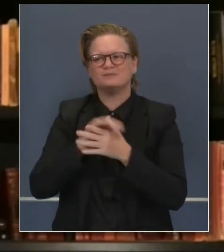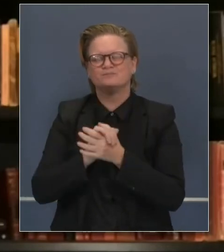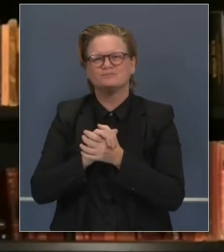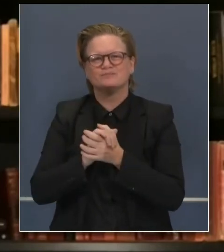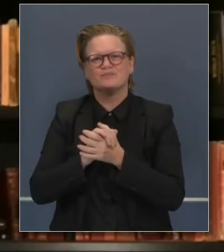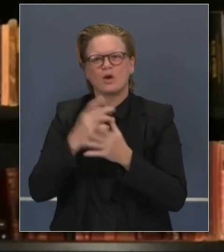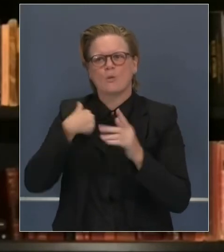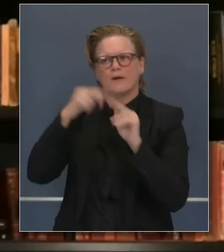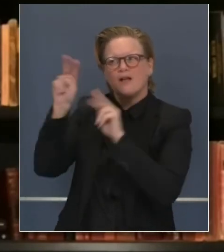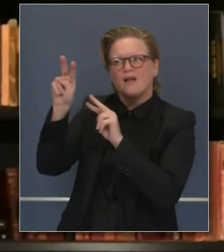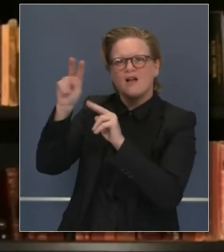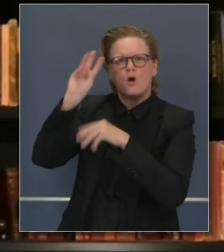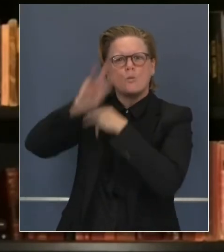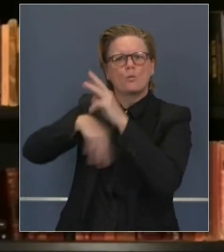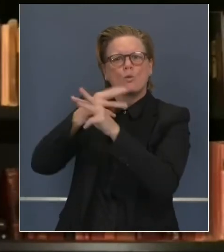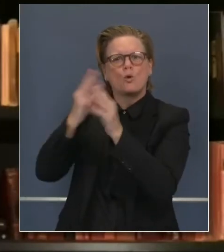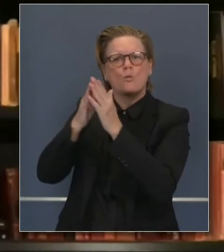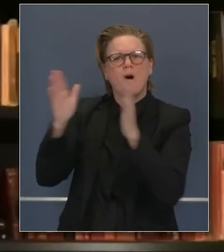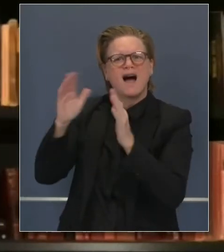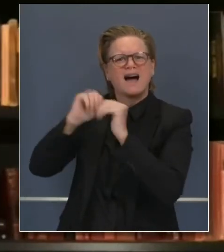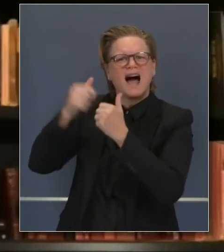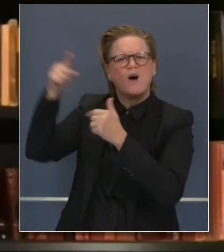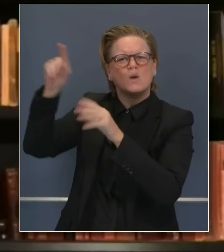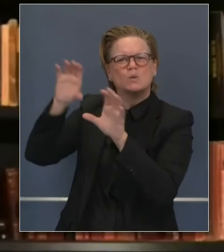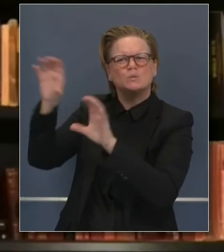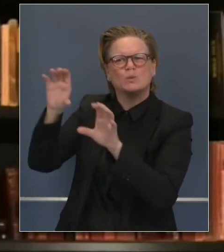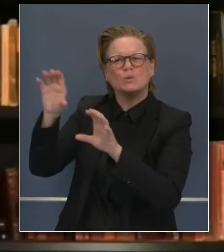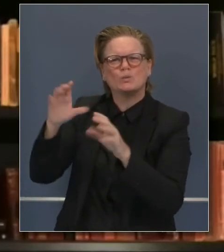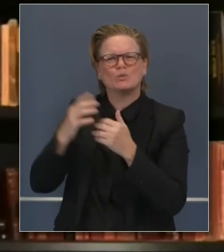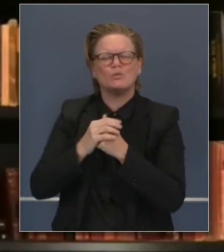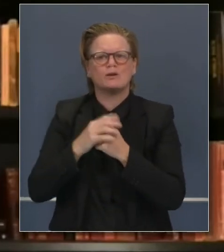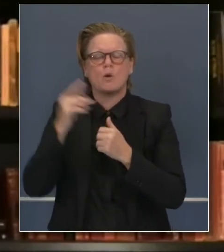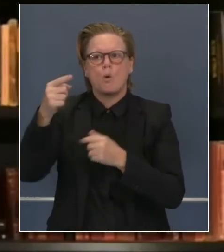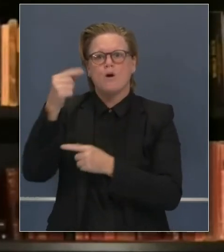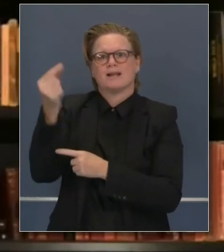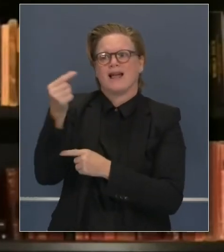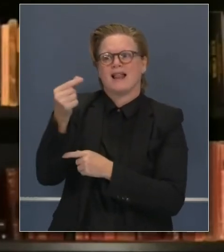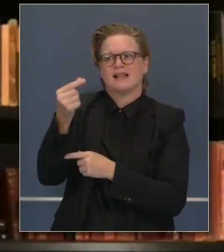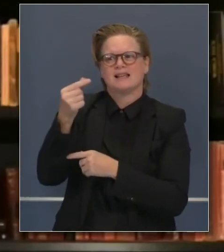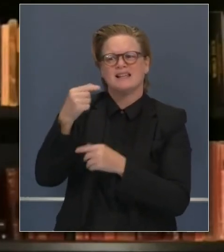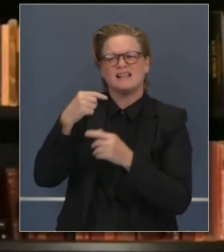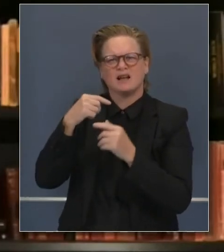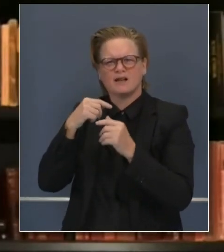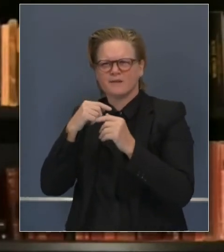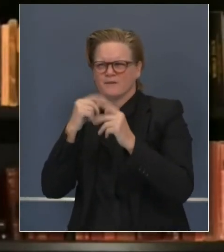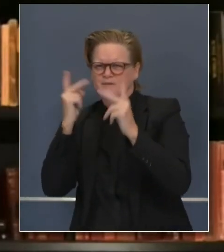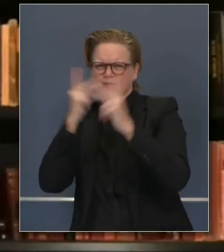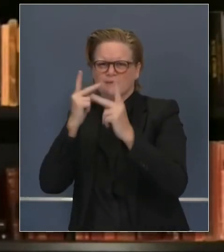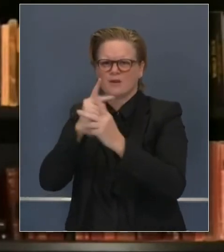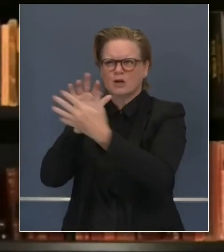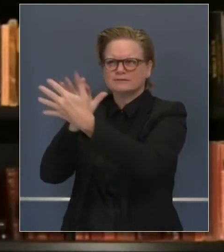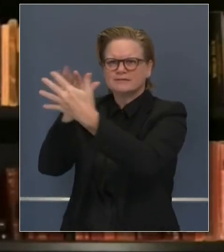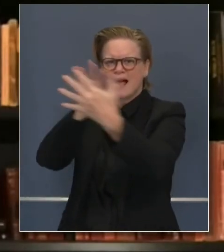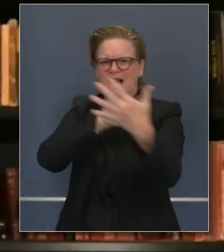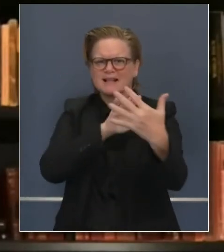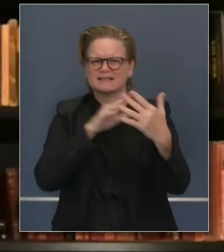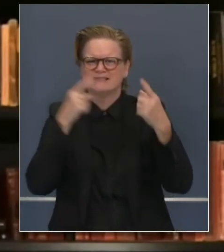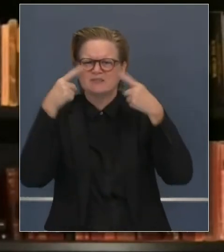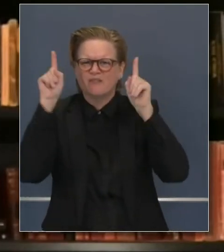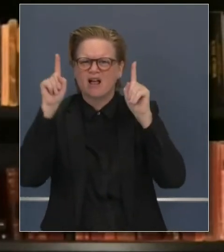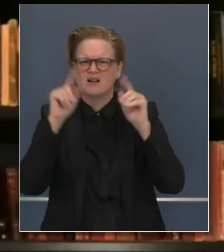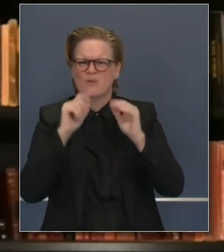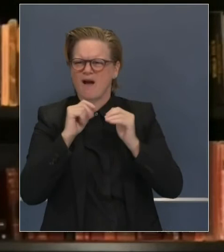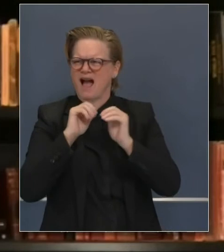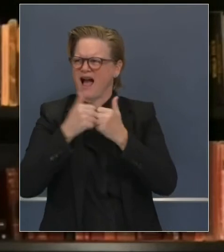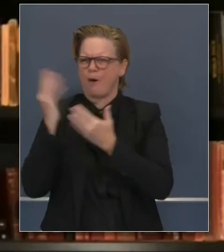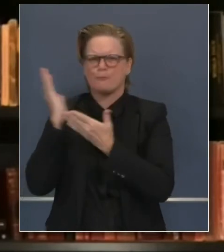to very effective strategies we've seen previous here in this state as well as across this country. But with that, let me